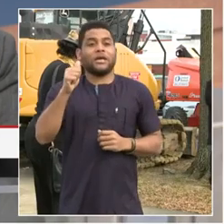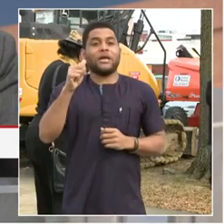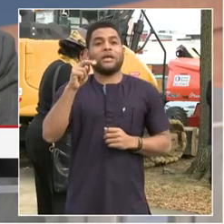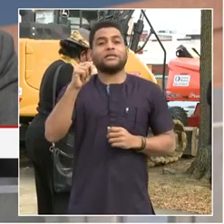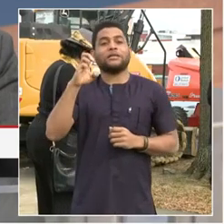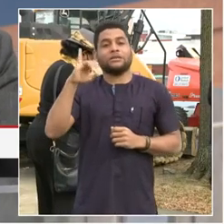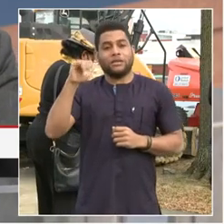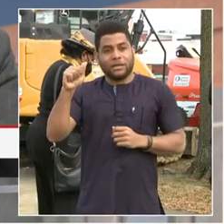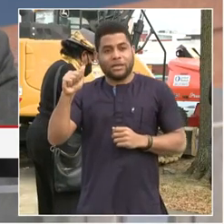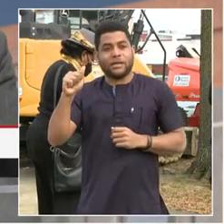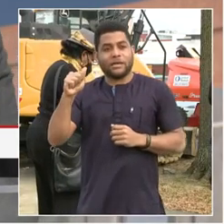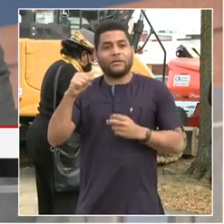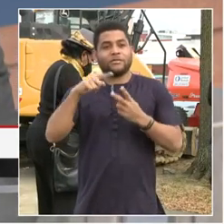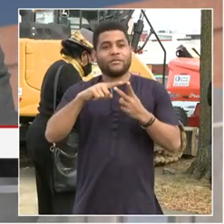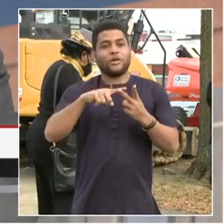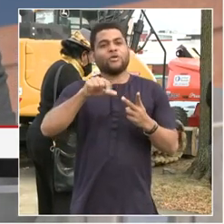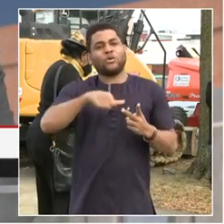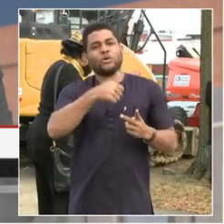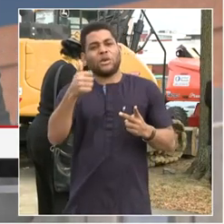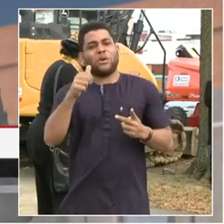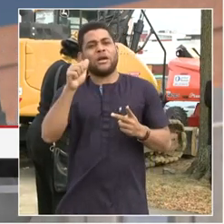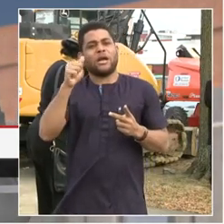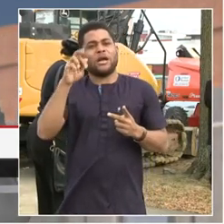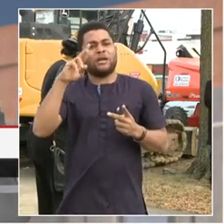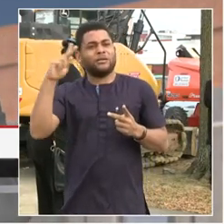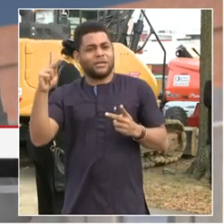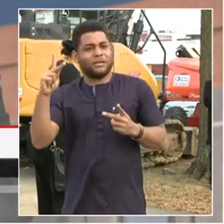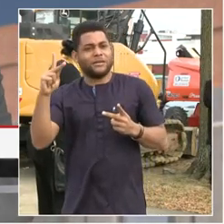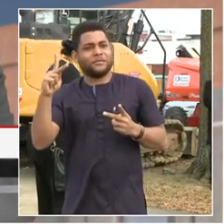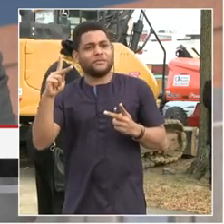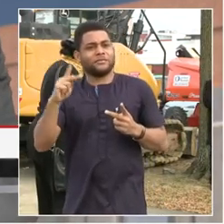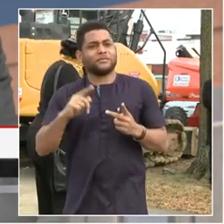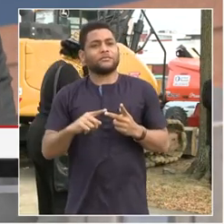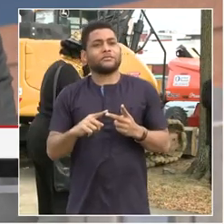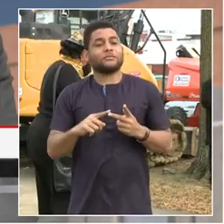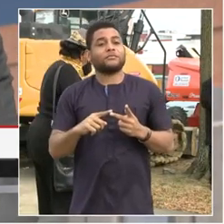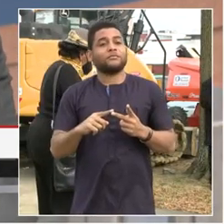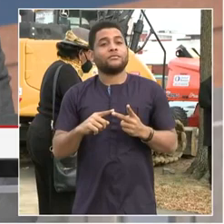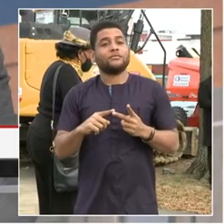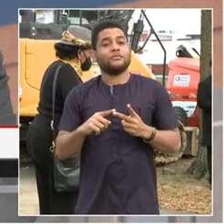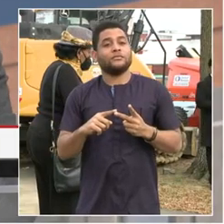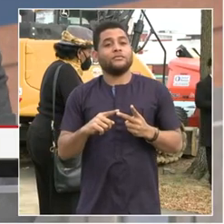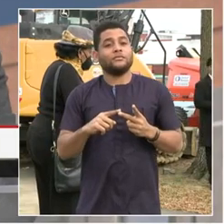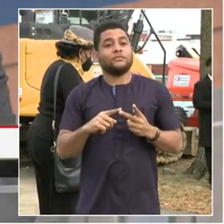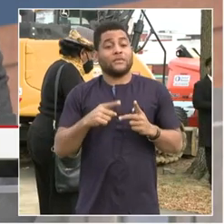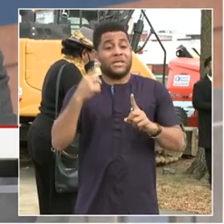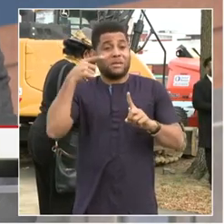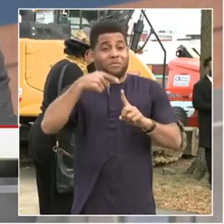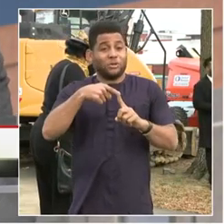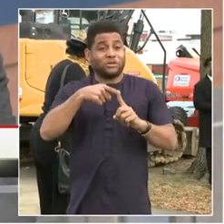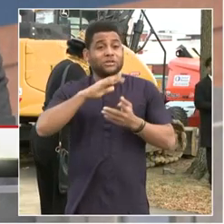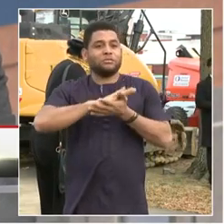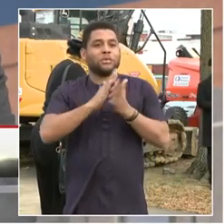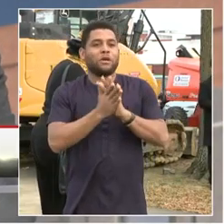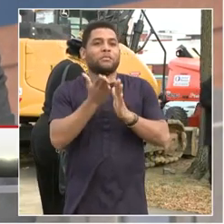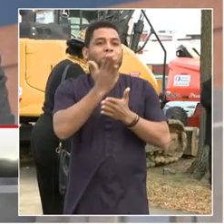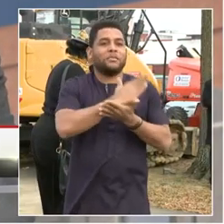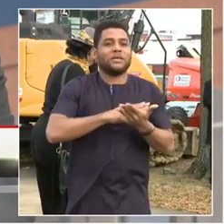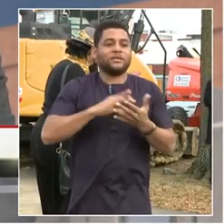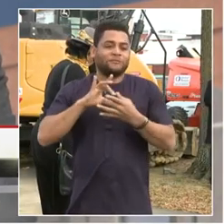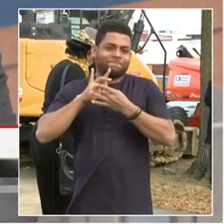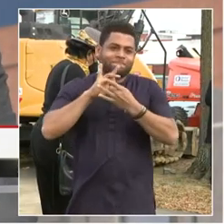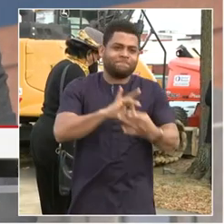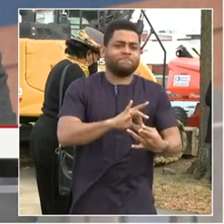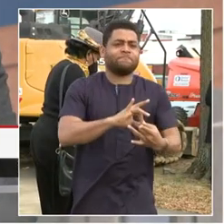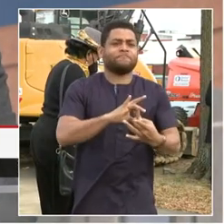the Arc. And to Dr. Nesbitt's point about being part of a health system, this hospital will